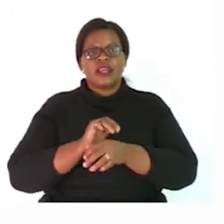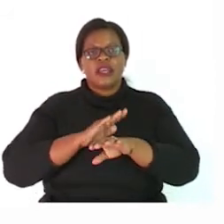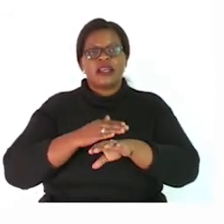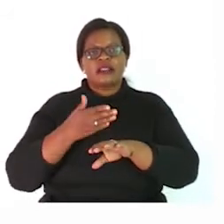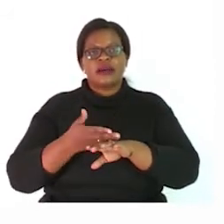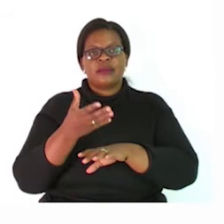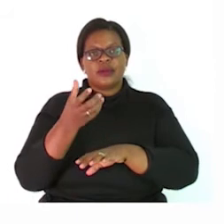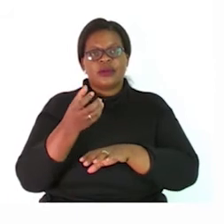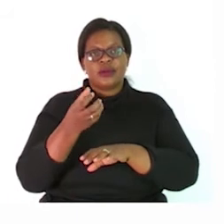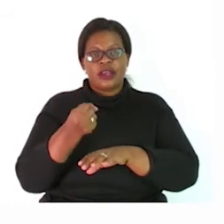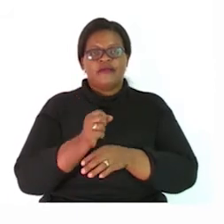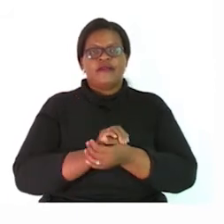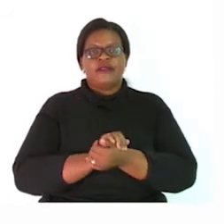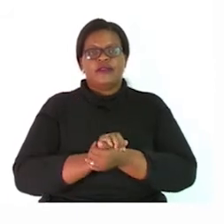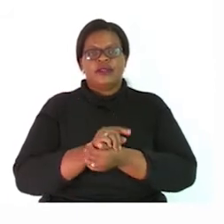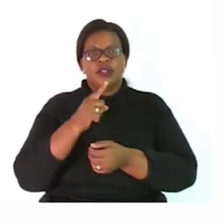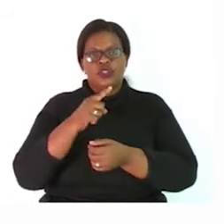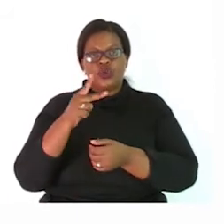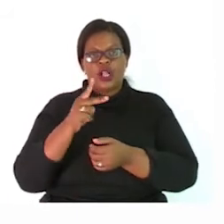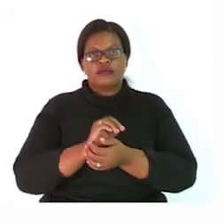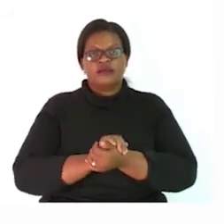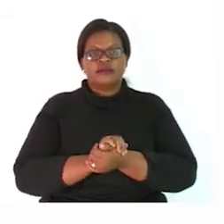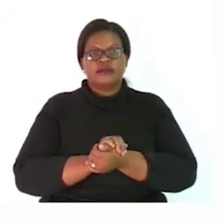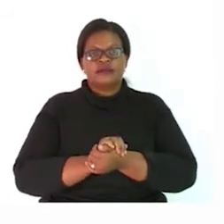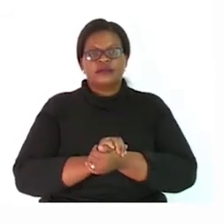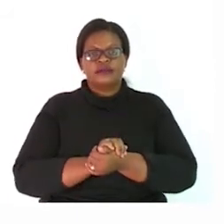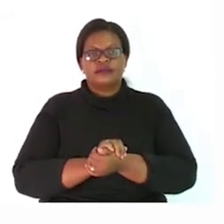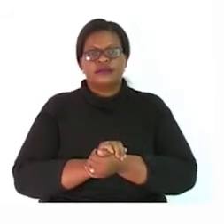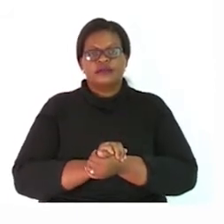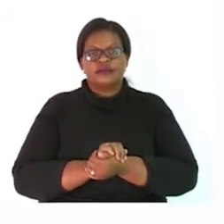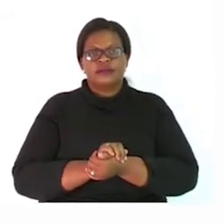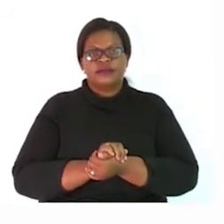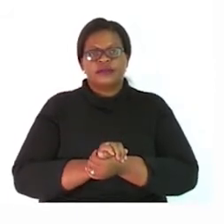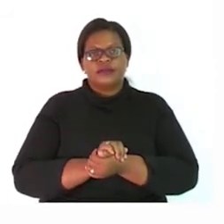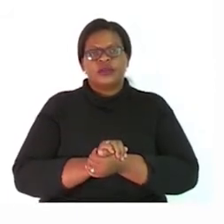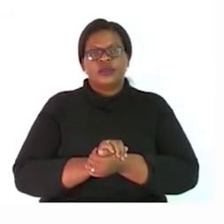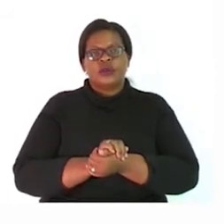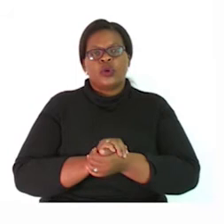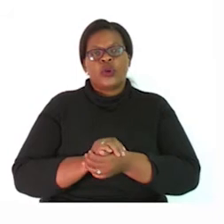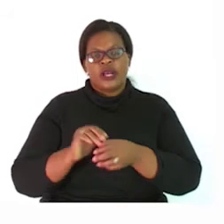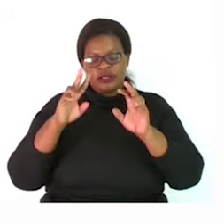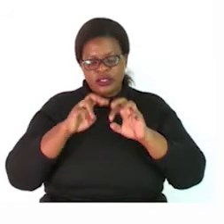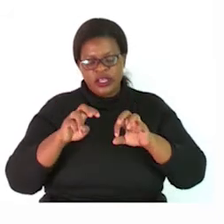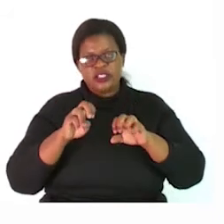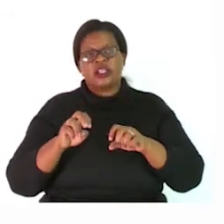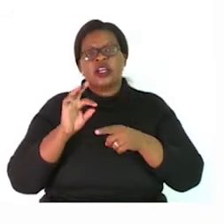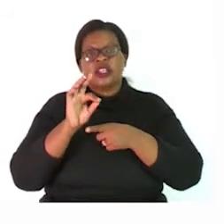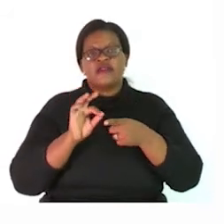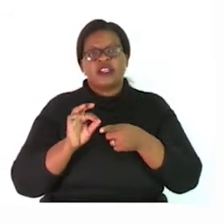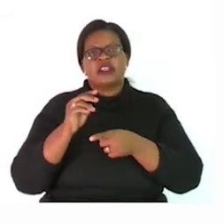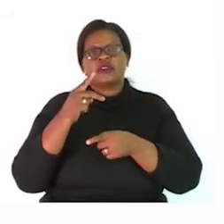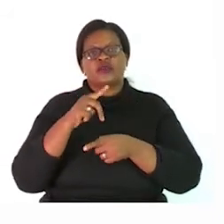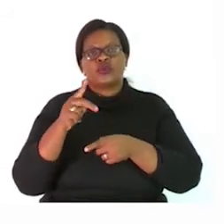example. If we take 12 and we need to find the factors of 12.